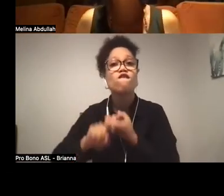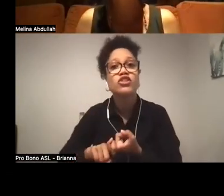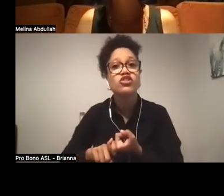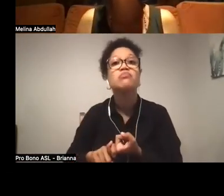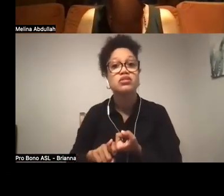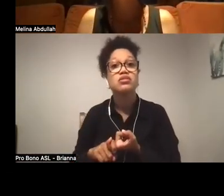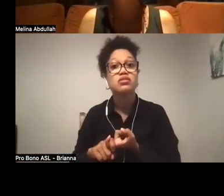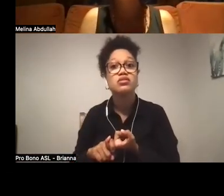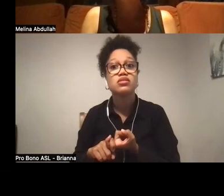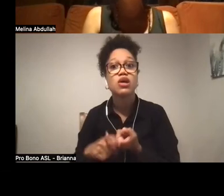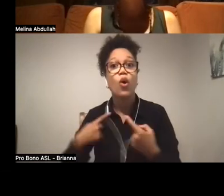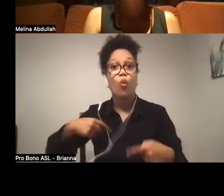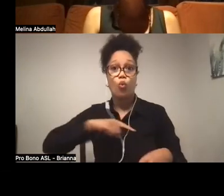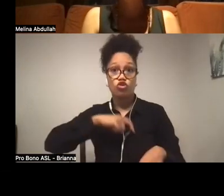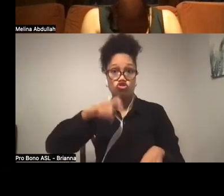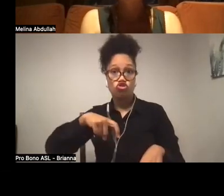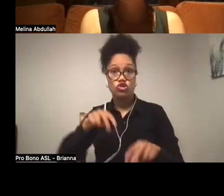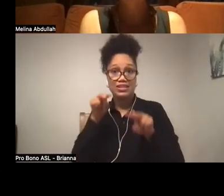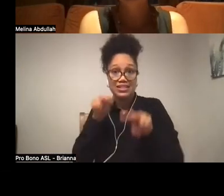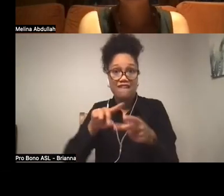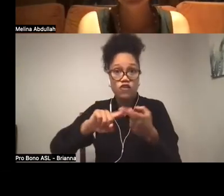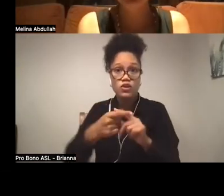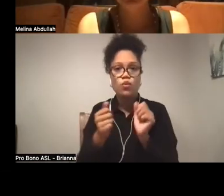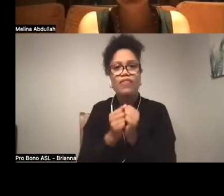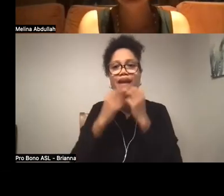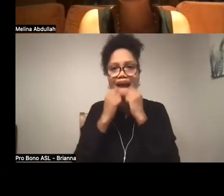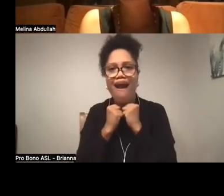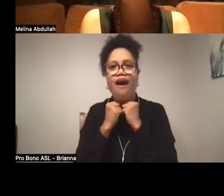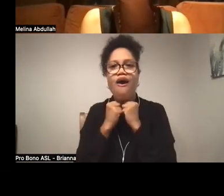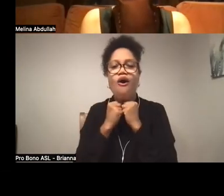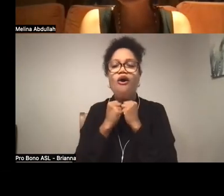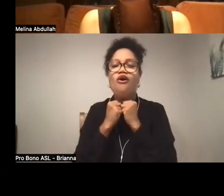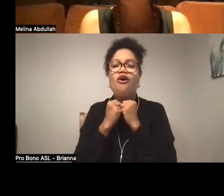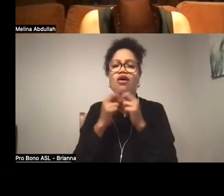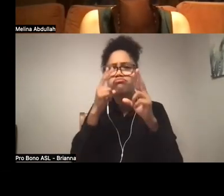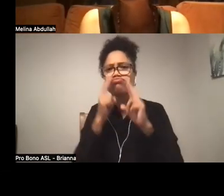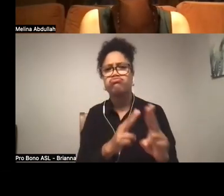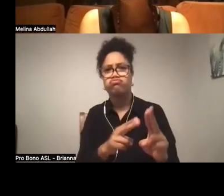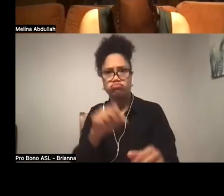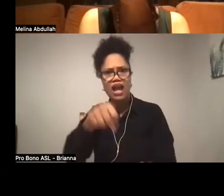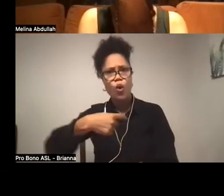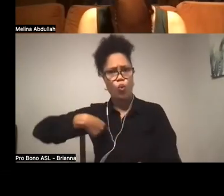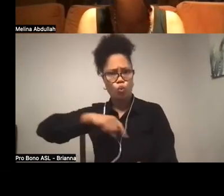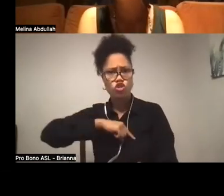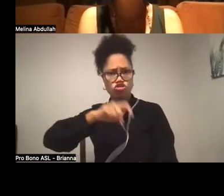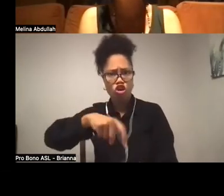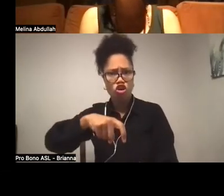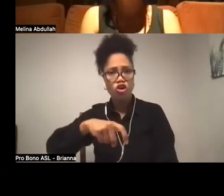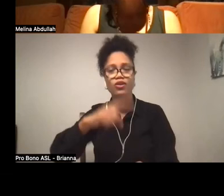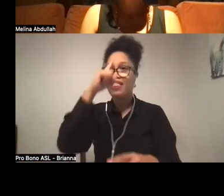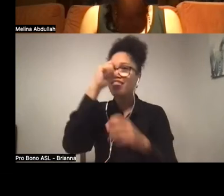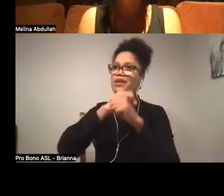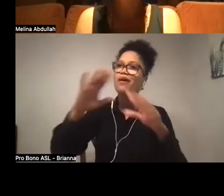says we should treat with more care and reverence, right? Which we should, right? And when we think about our